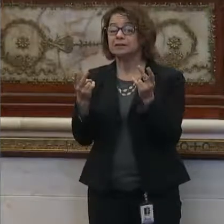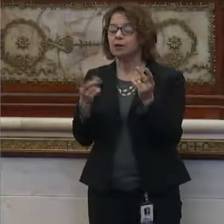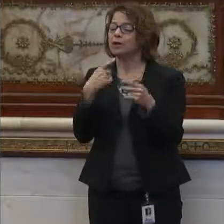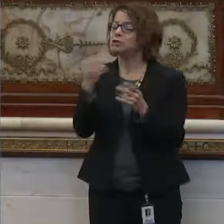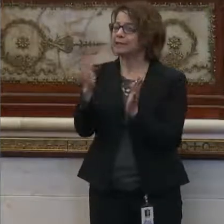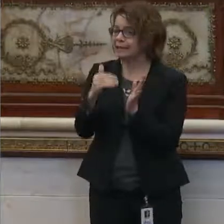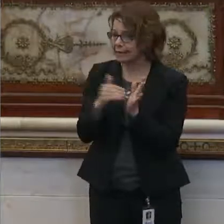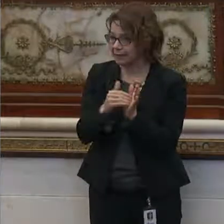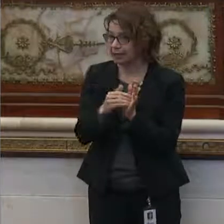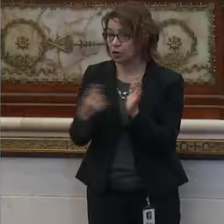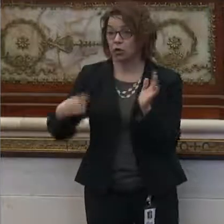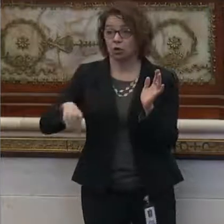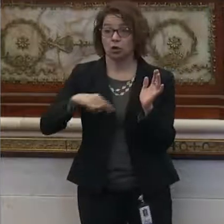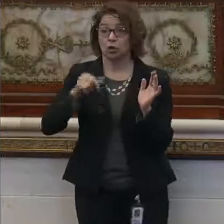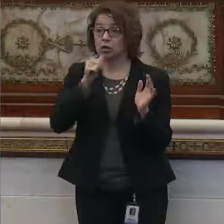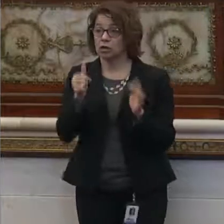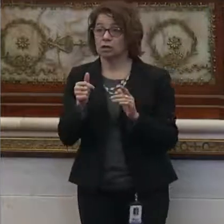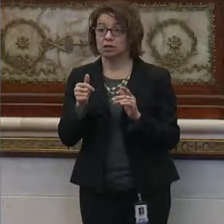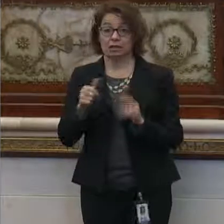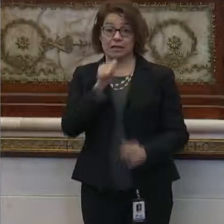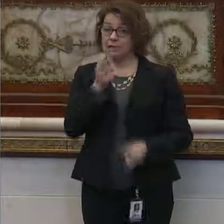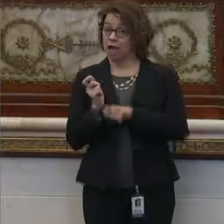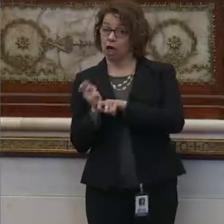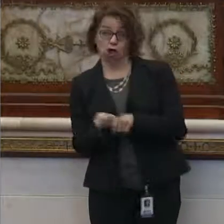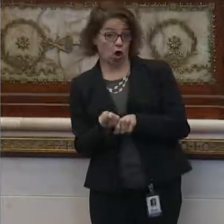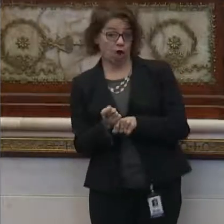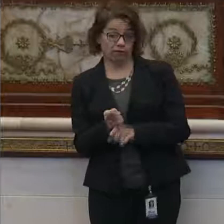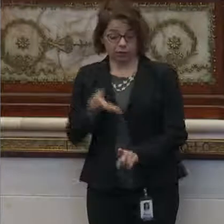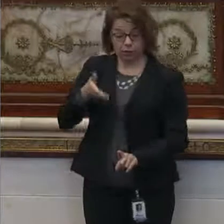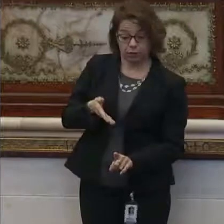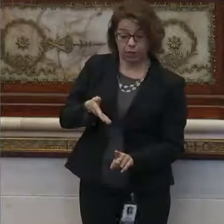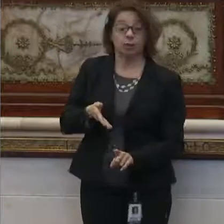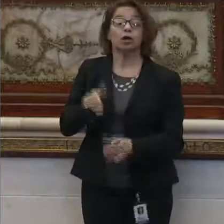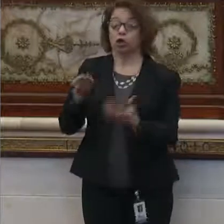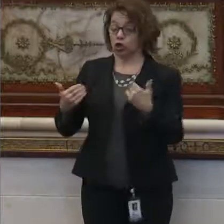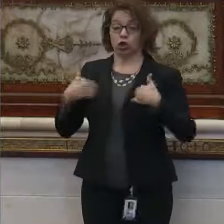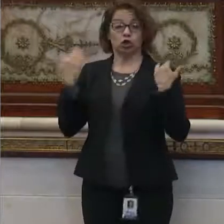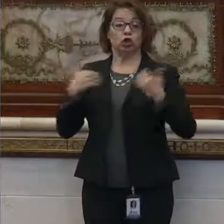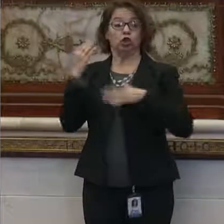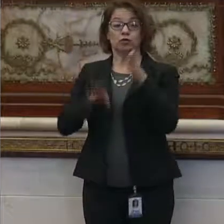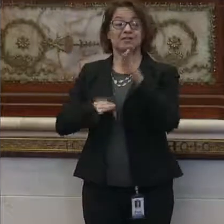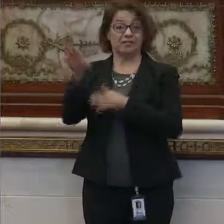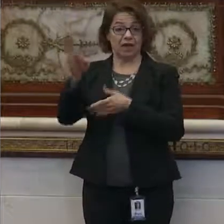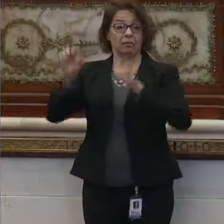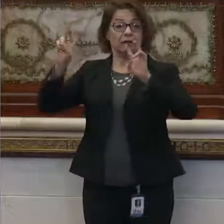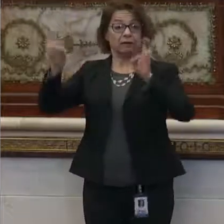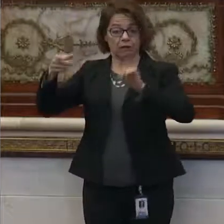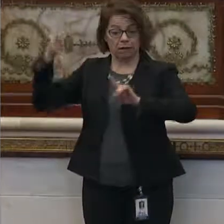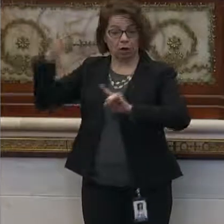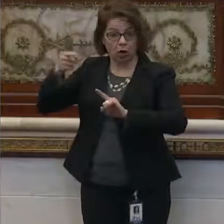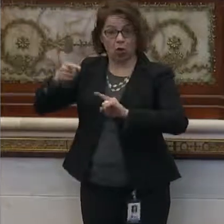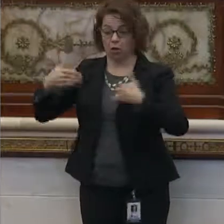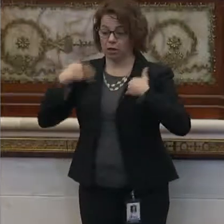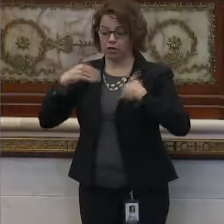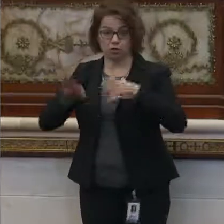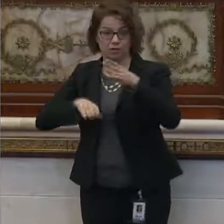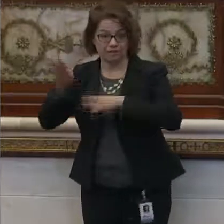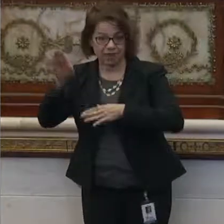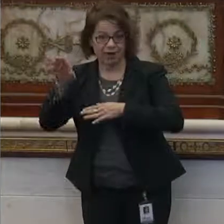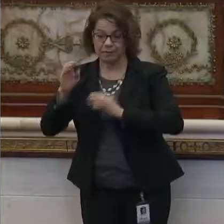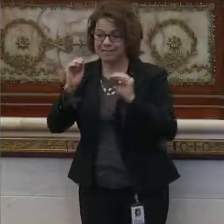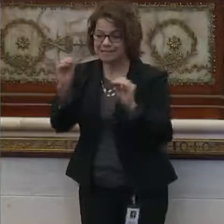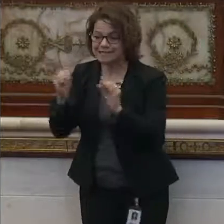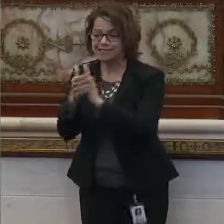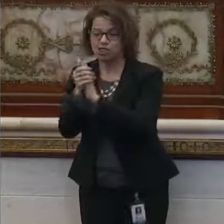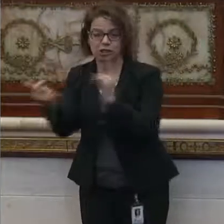reiterate, we are not a golf organization. We are a youth development organization. So we are teaching kids essential life skills. And it's just amazing